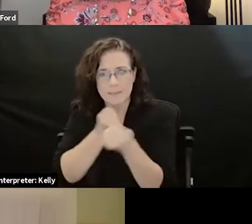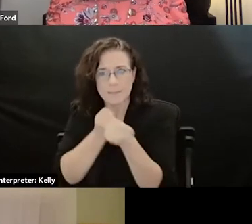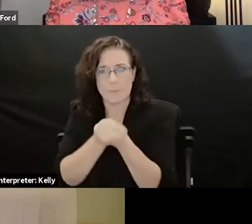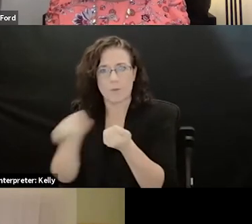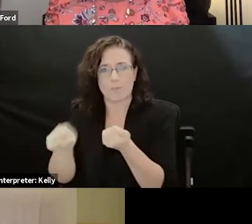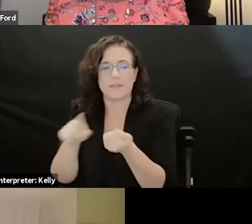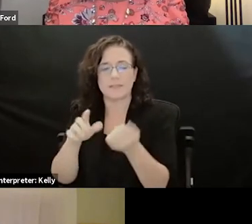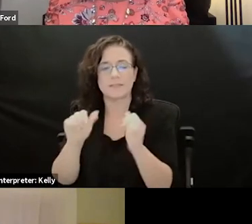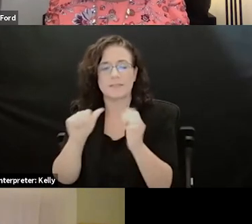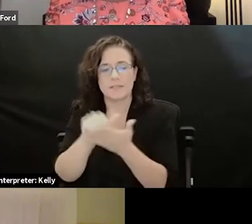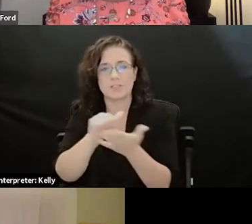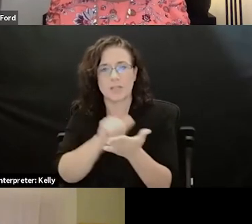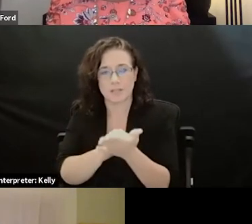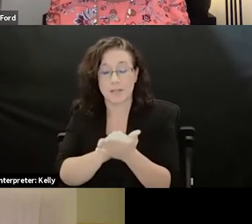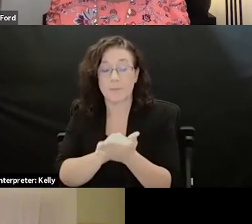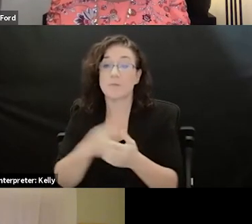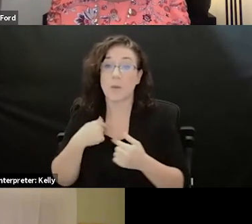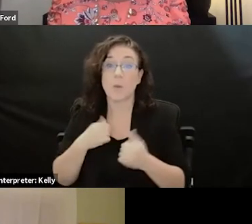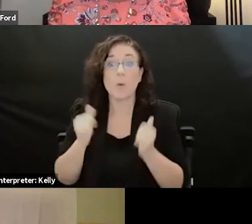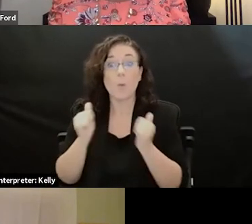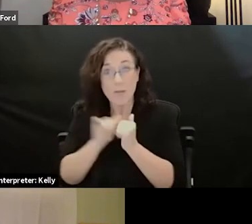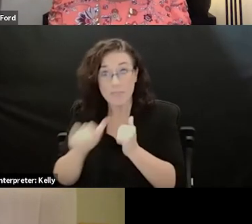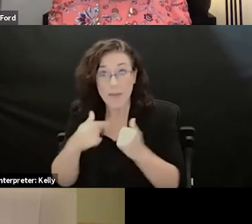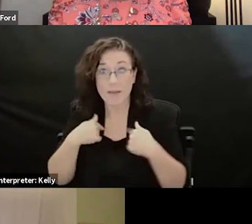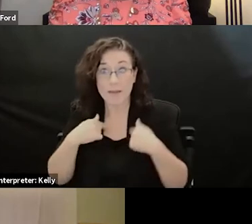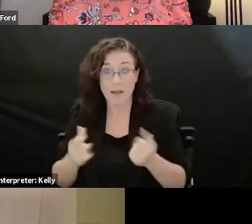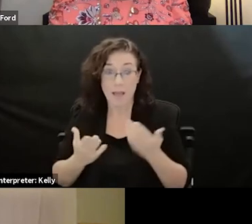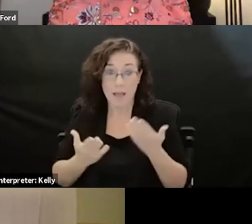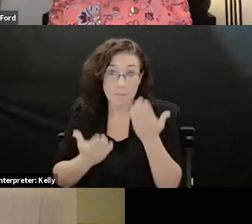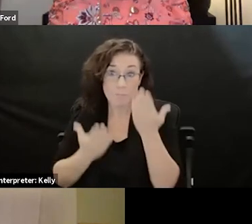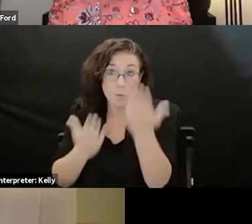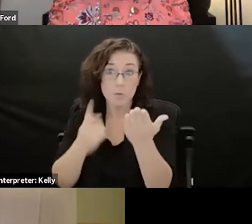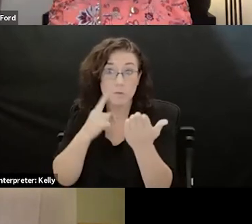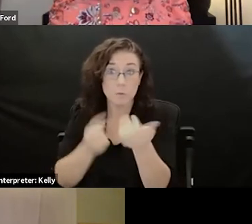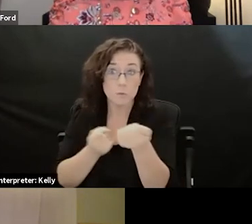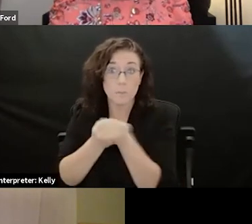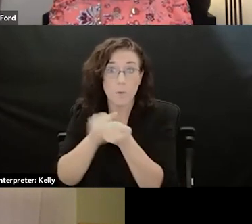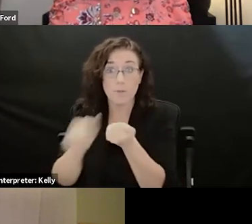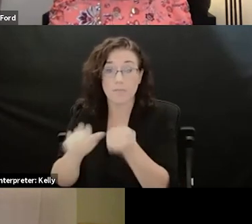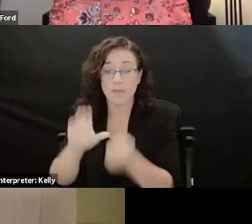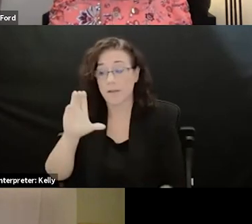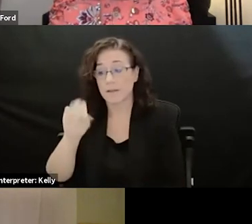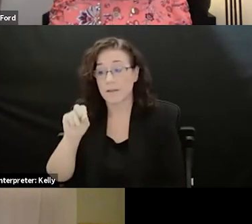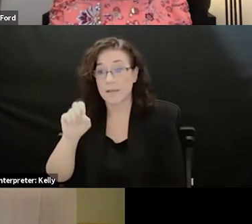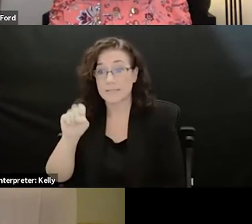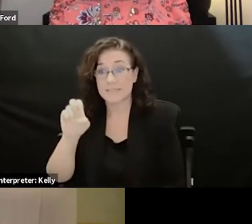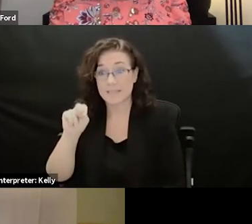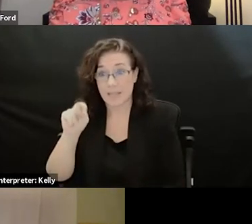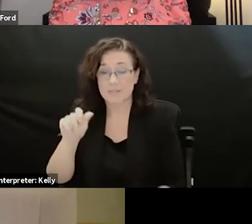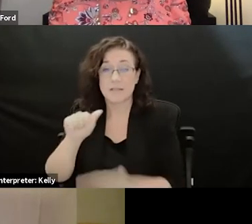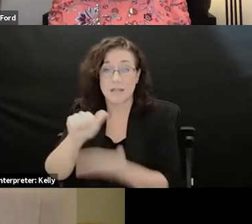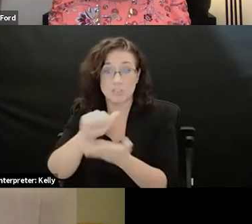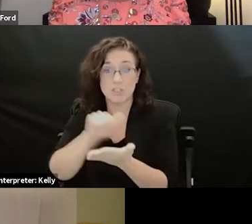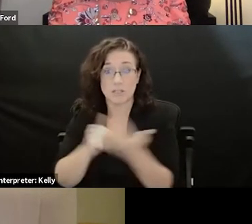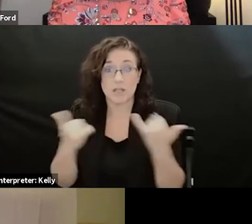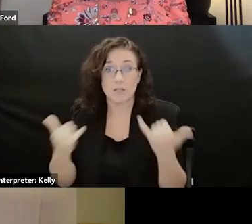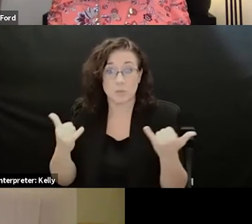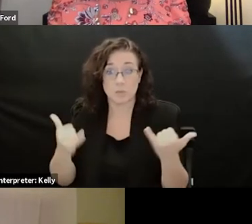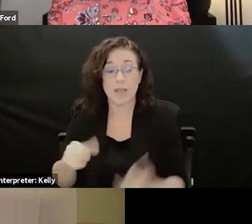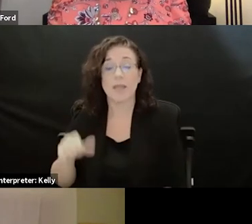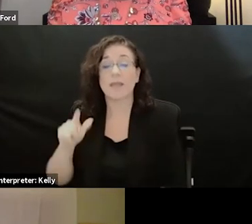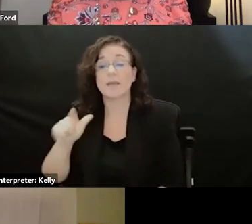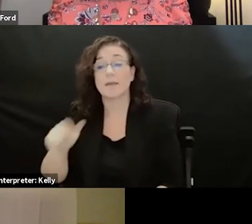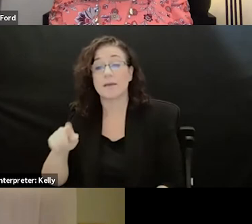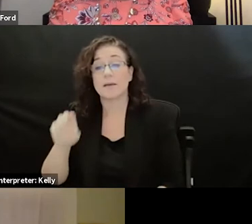approve the consent agenda for today go move thank you miss sims martin and the second a